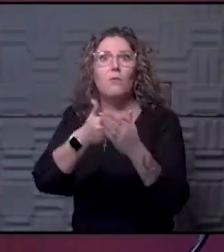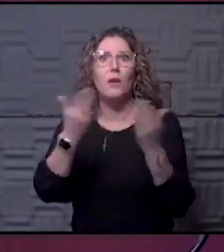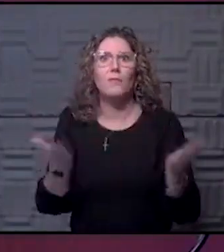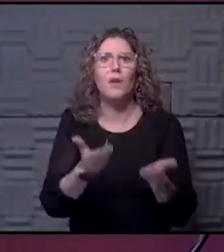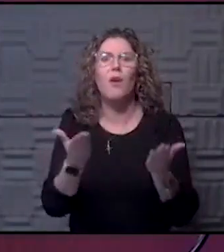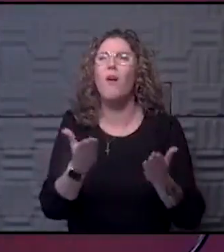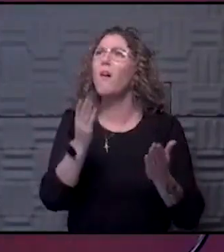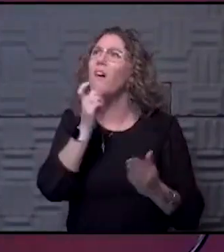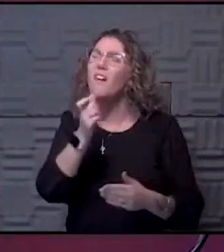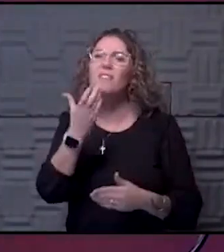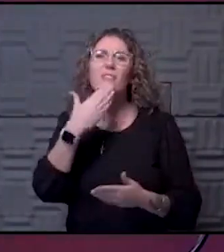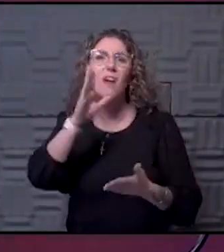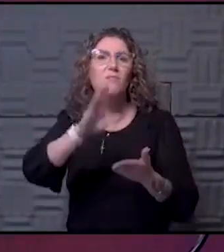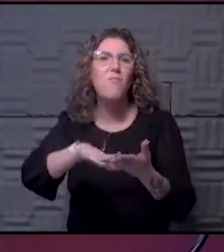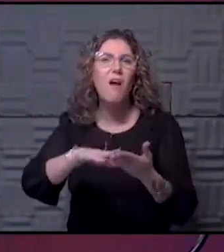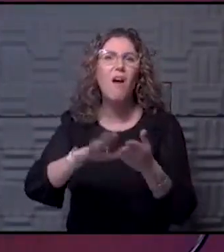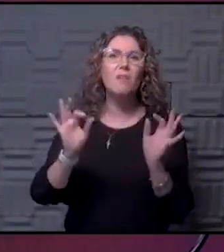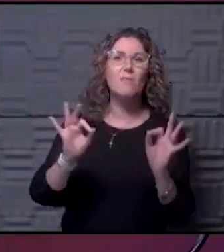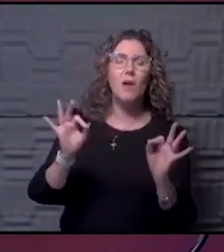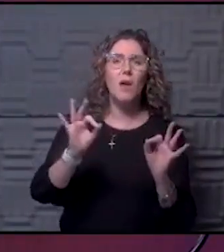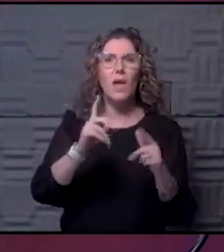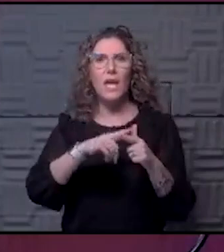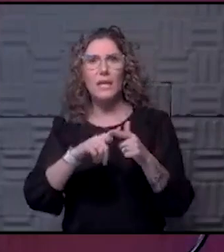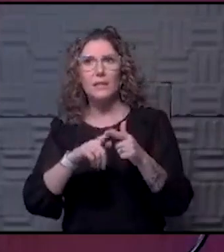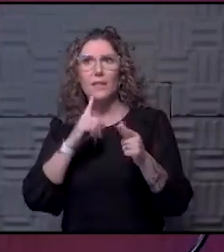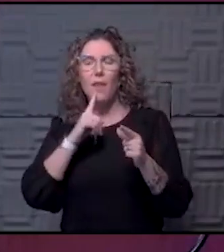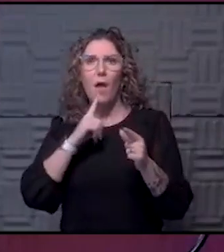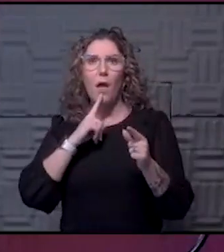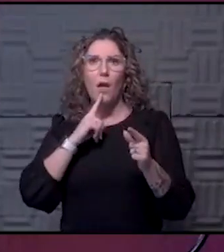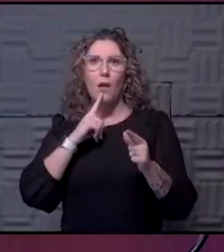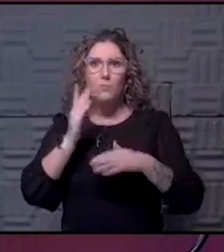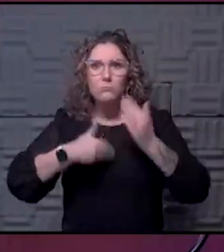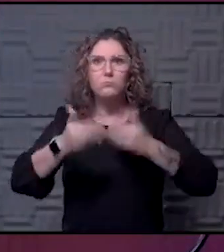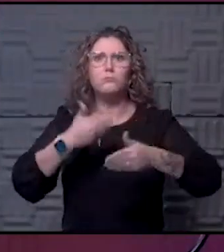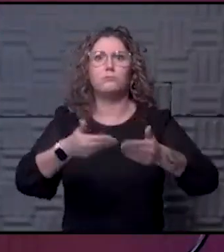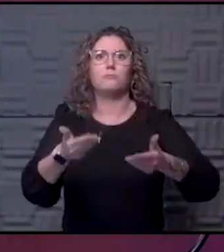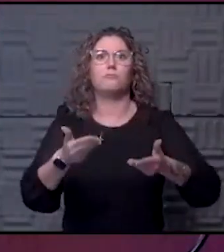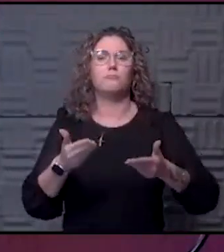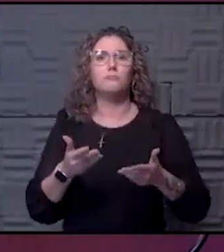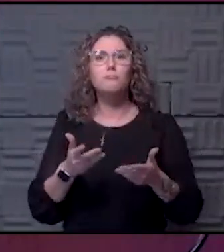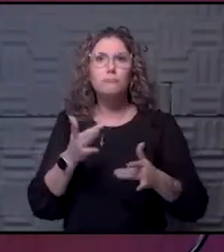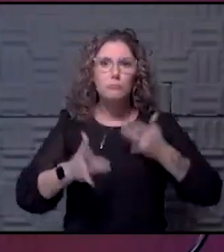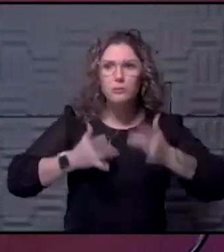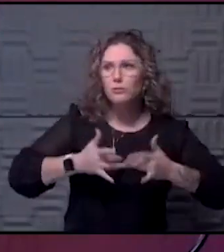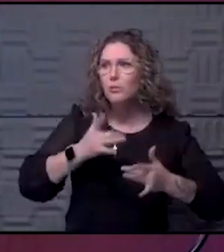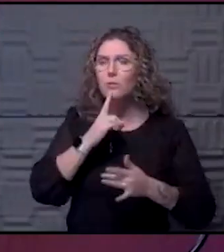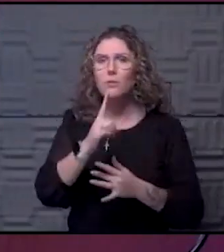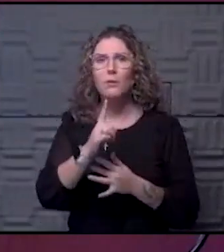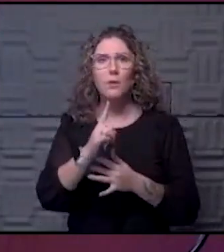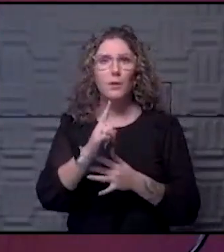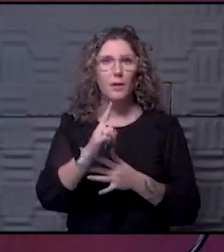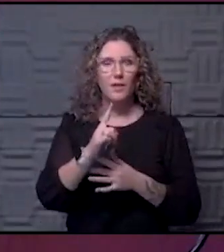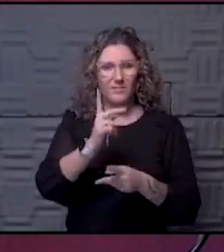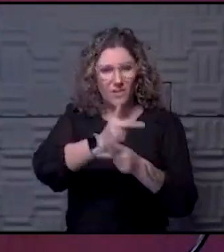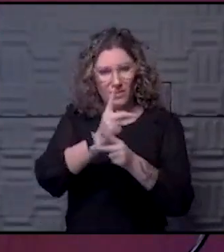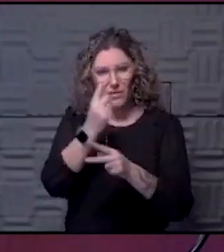surely it's not going to get that bad. And there's the initial kind of adrenaline almost that came with the hype of caring for these